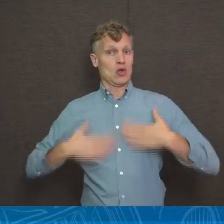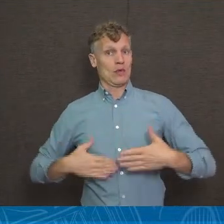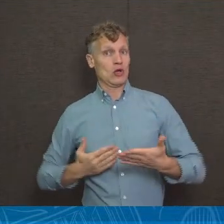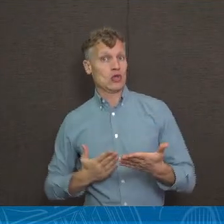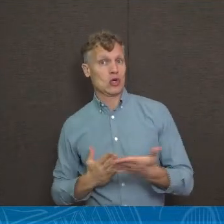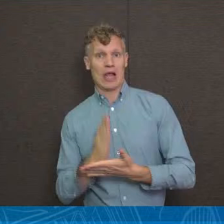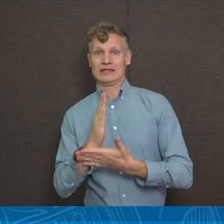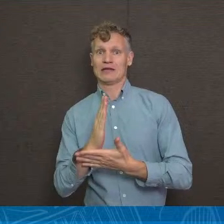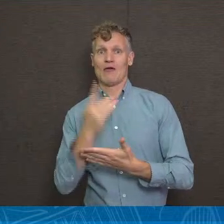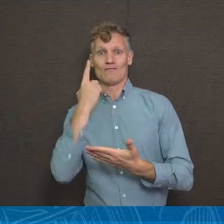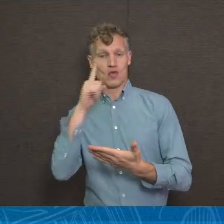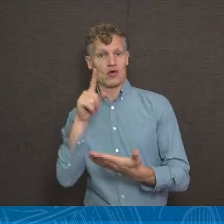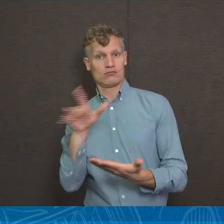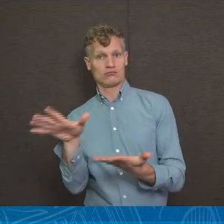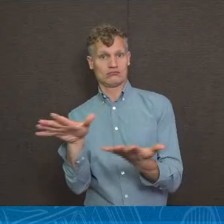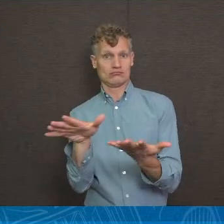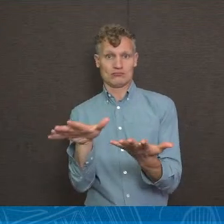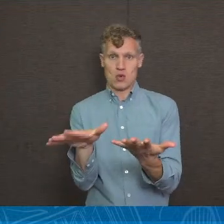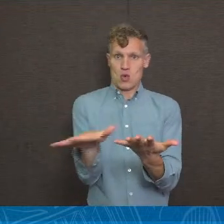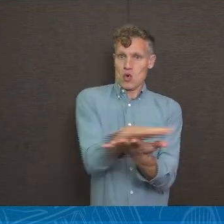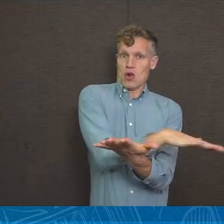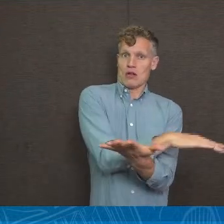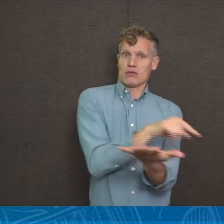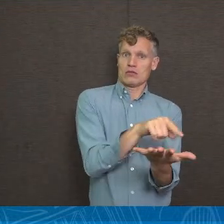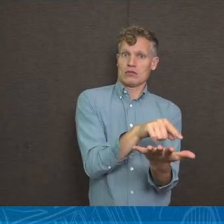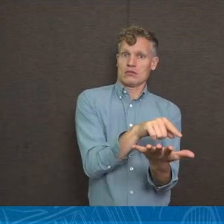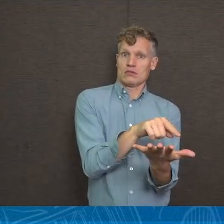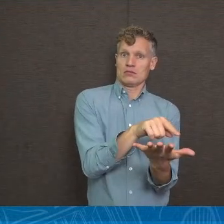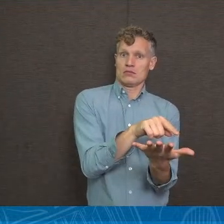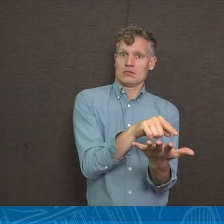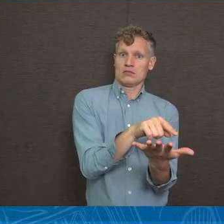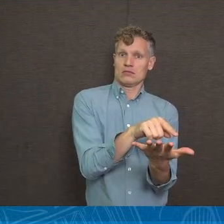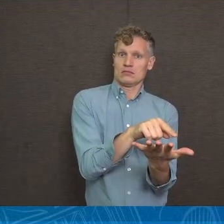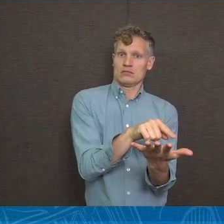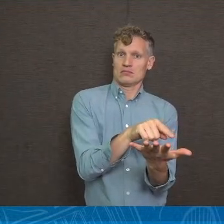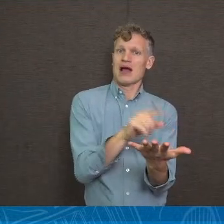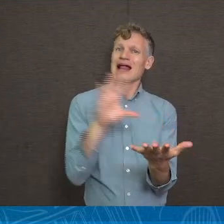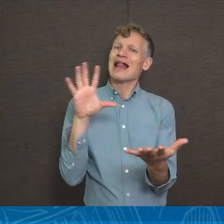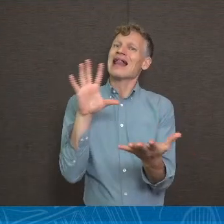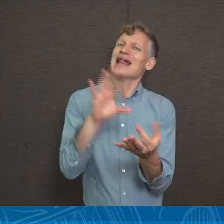of situations of risk across the domains,